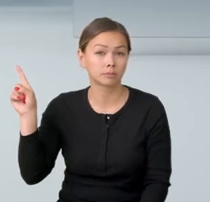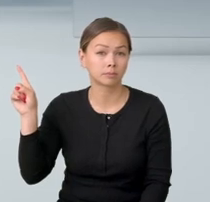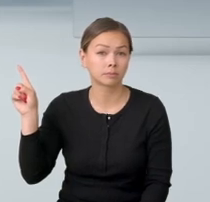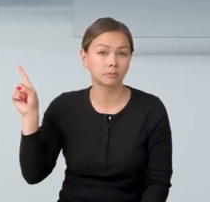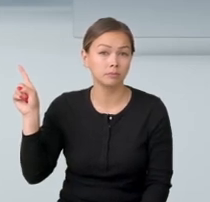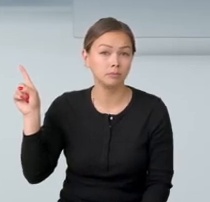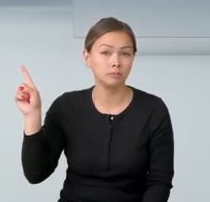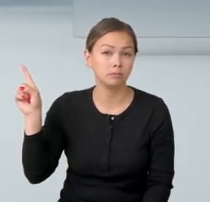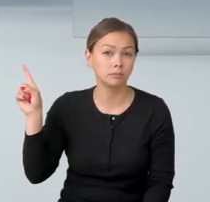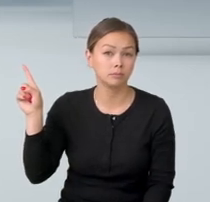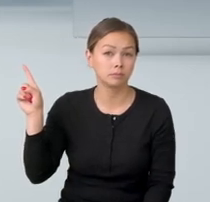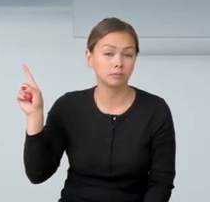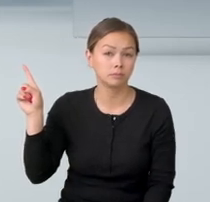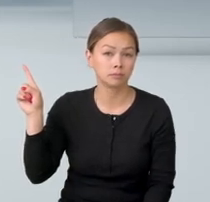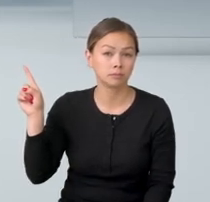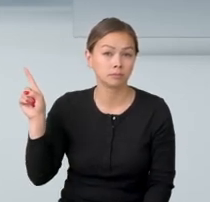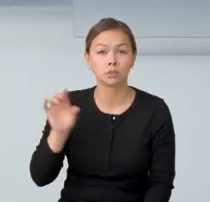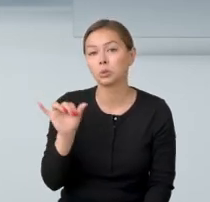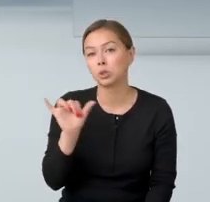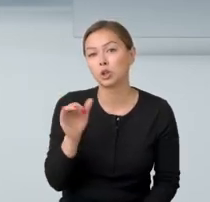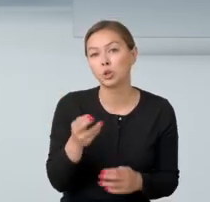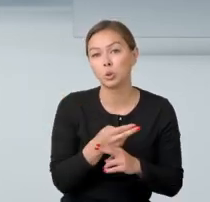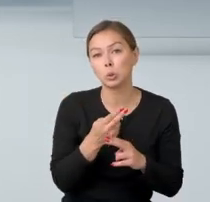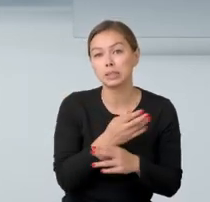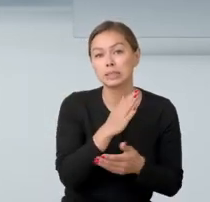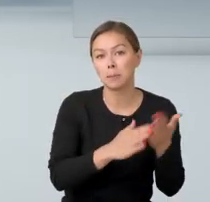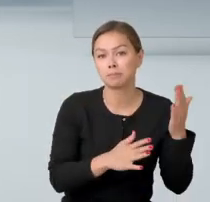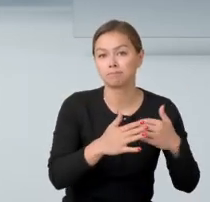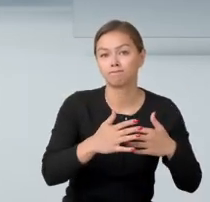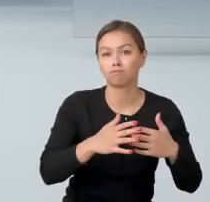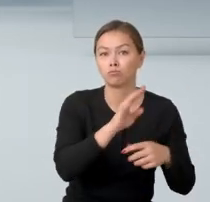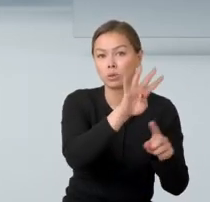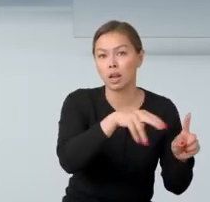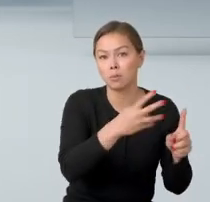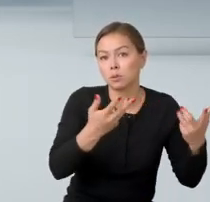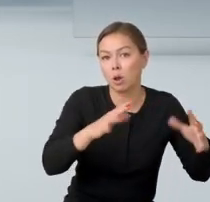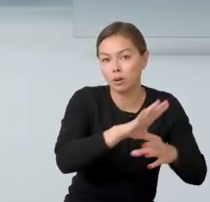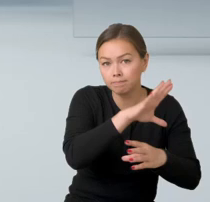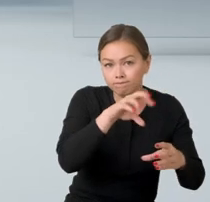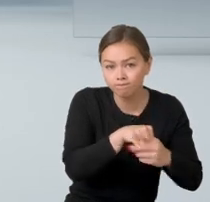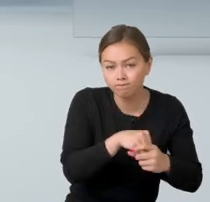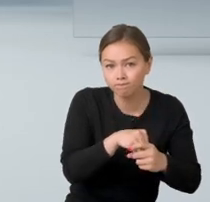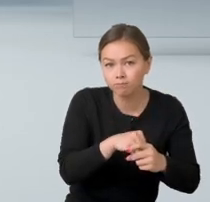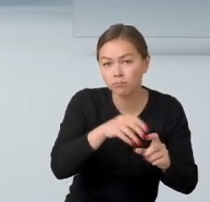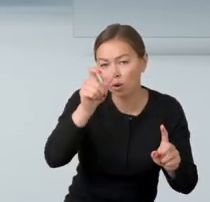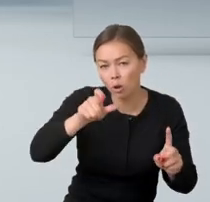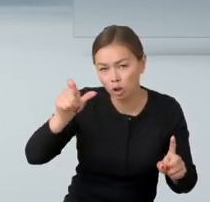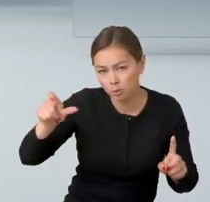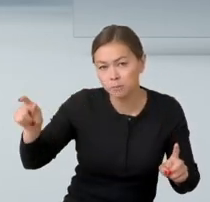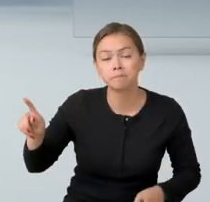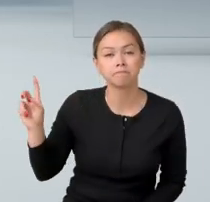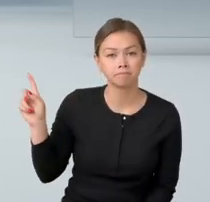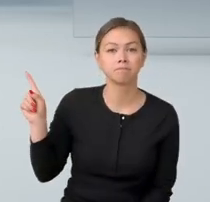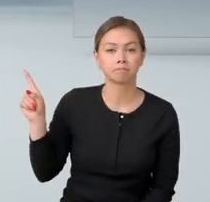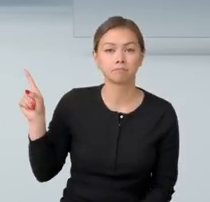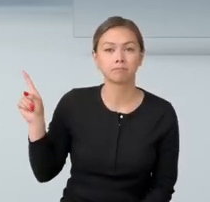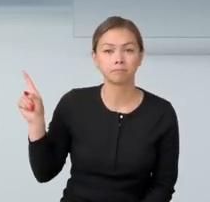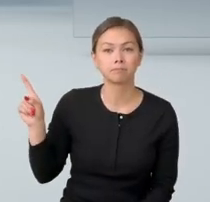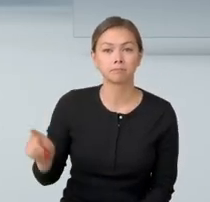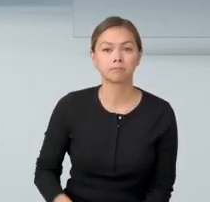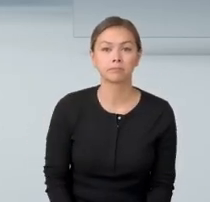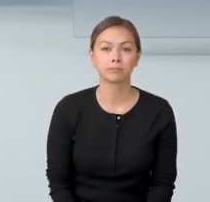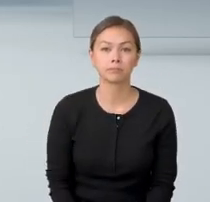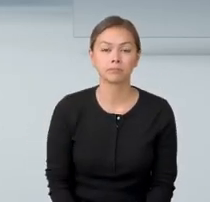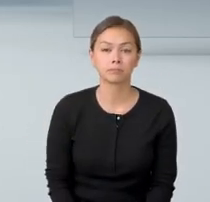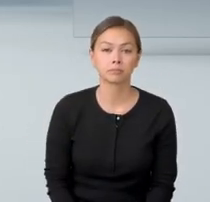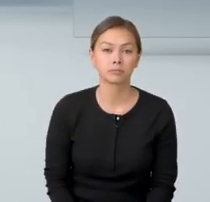also uh use it some of this native tables native I have also used these